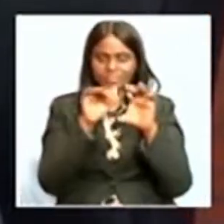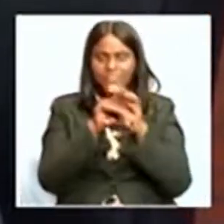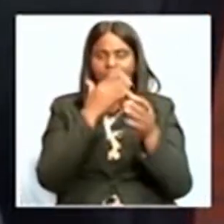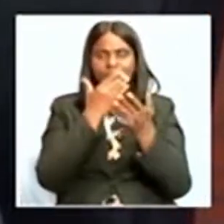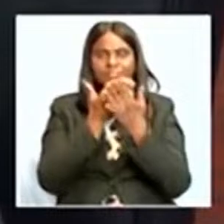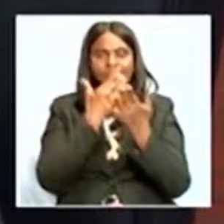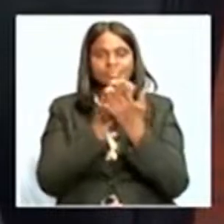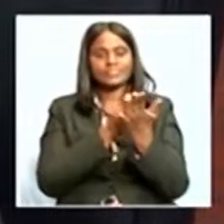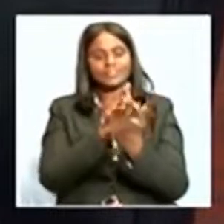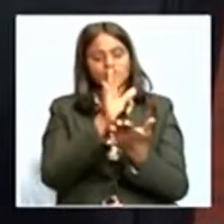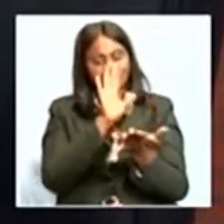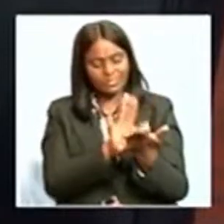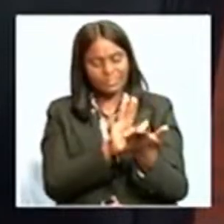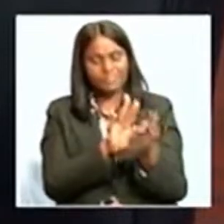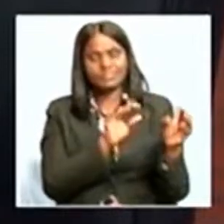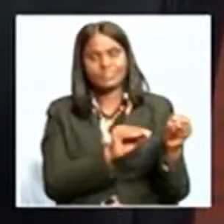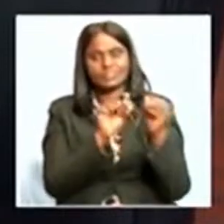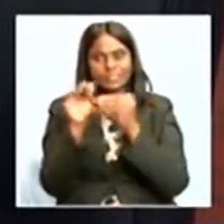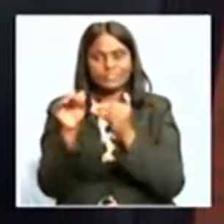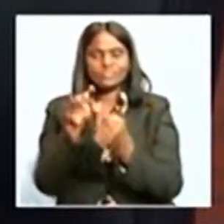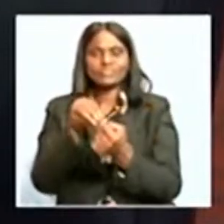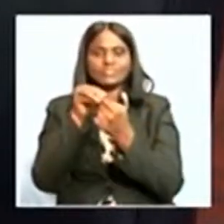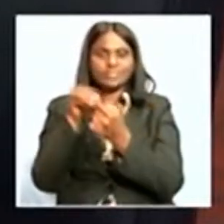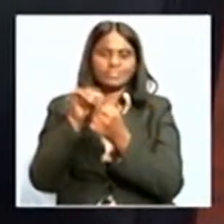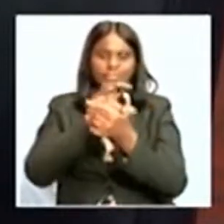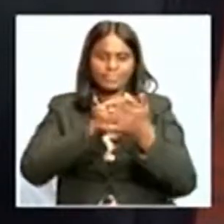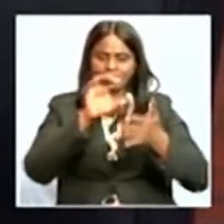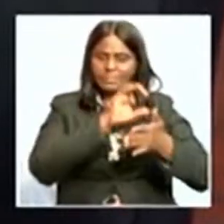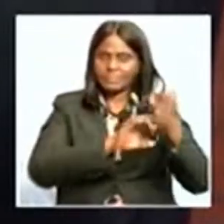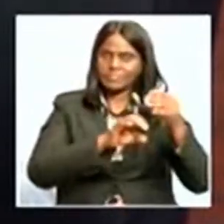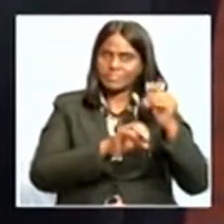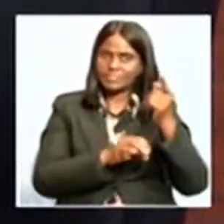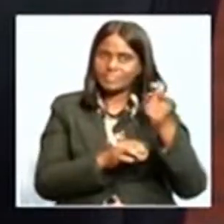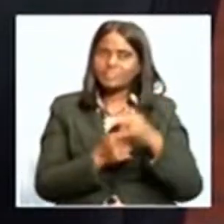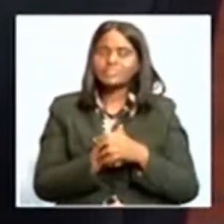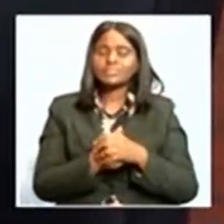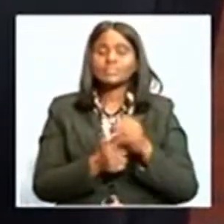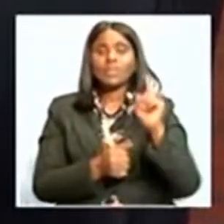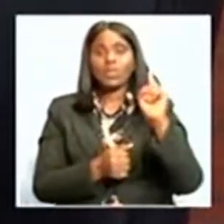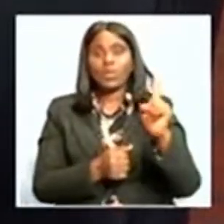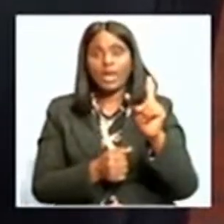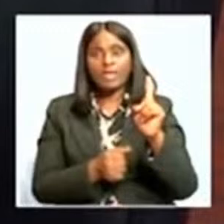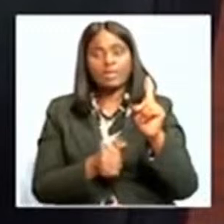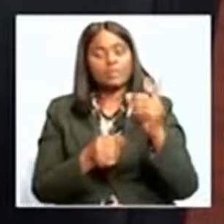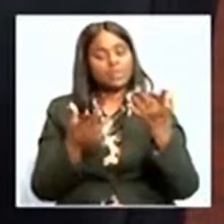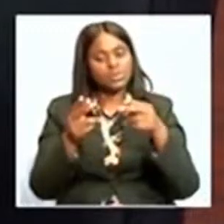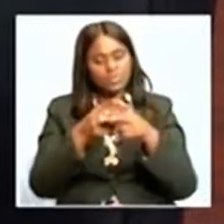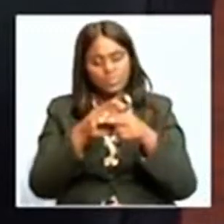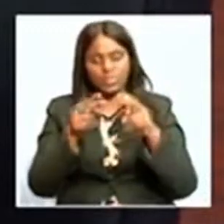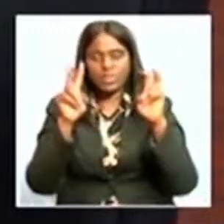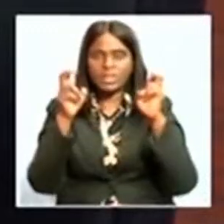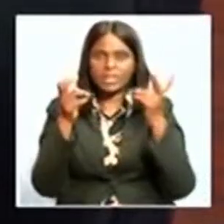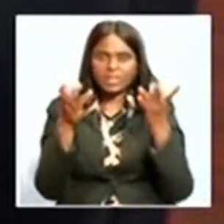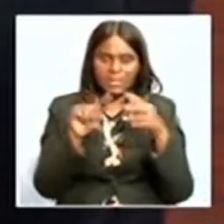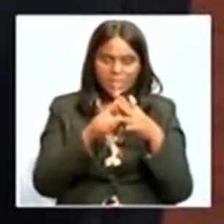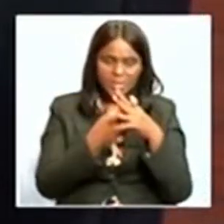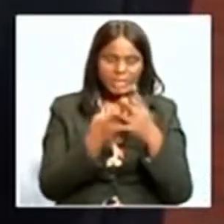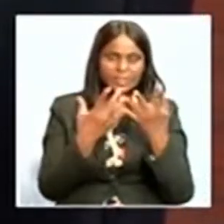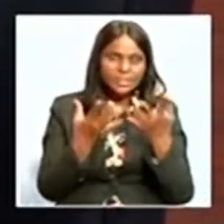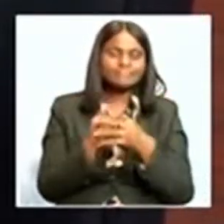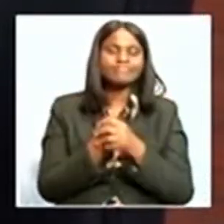faith. We move to the specific clauses of the bill. Clause 1 provides for the short title and